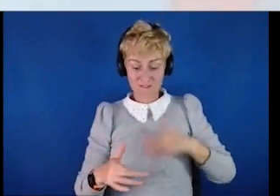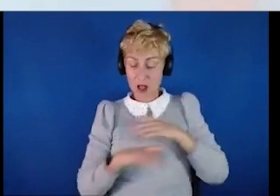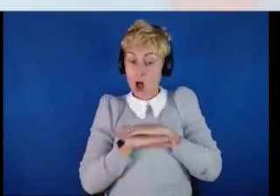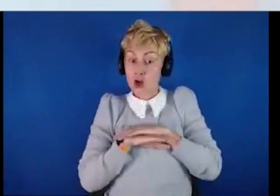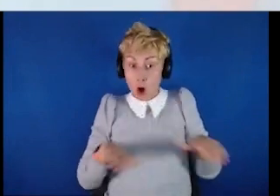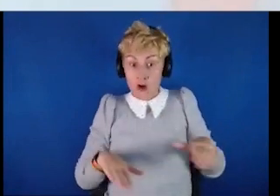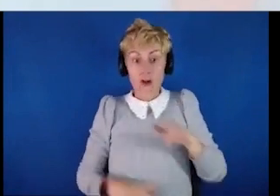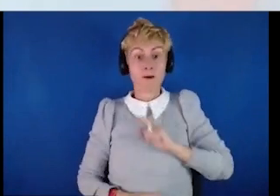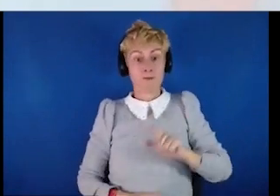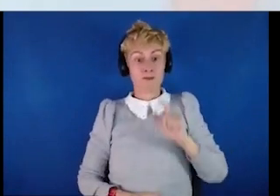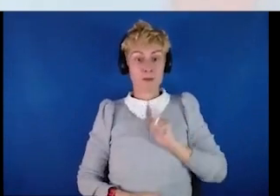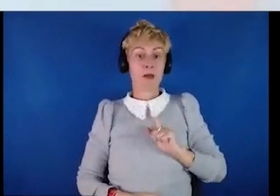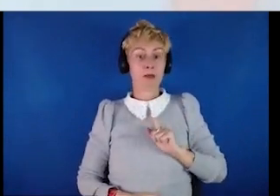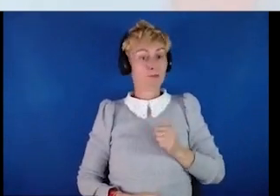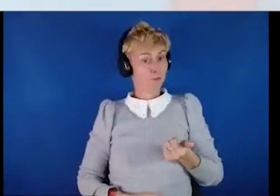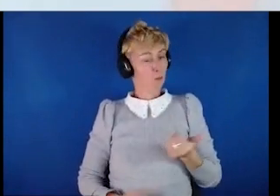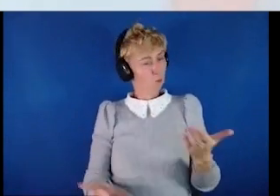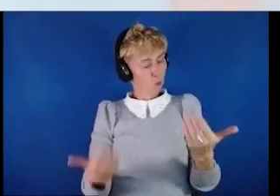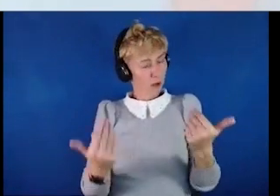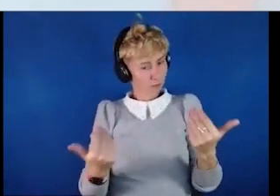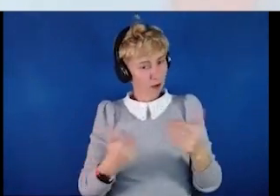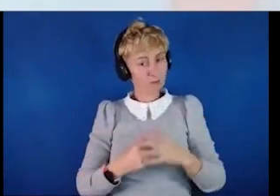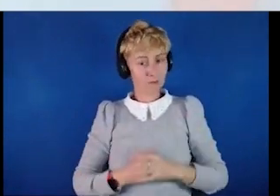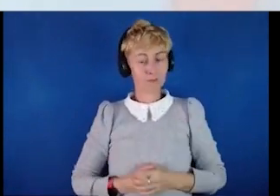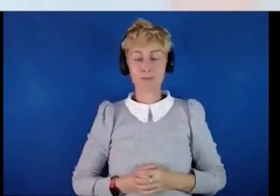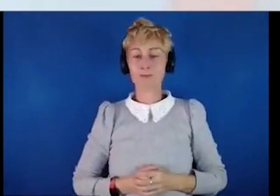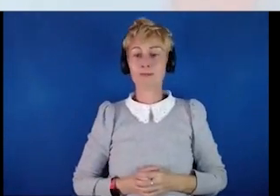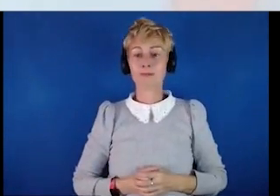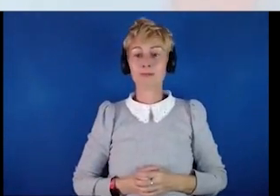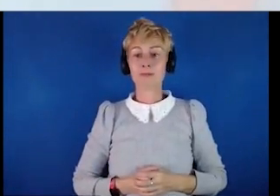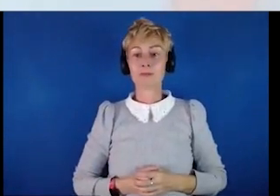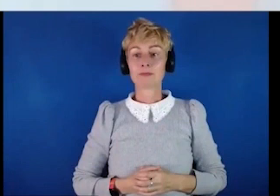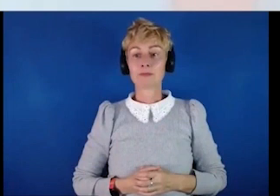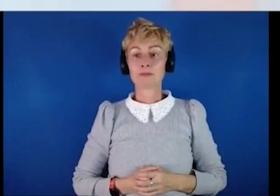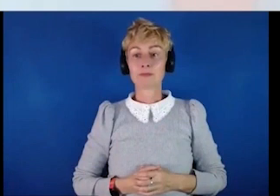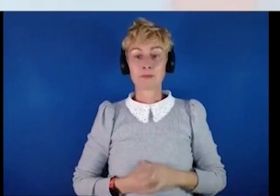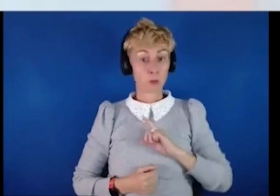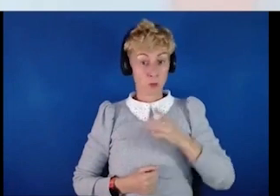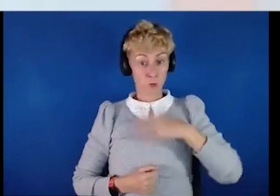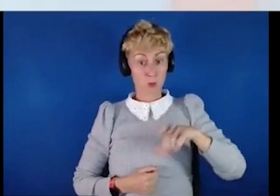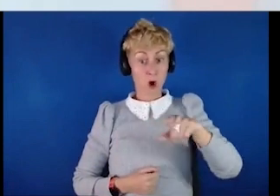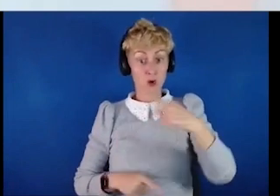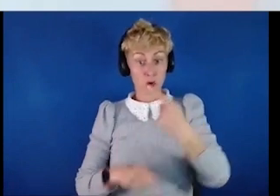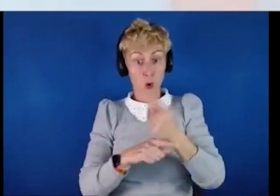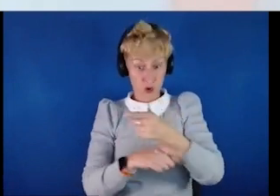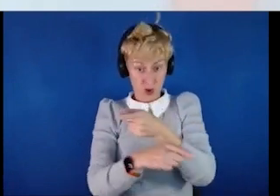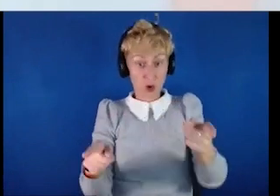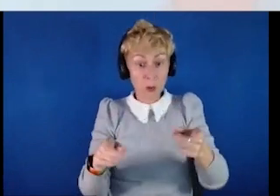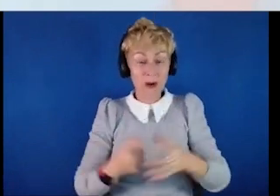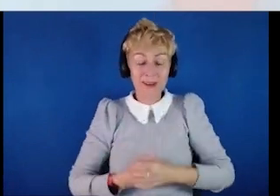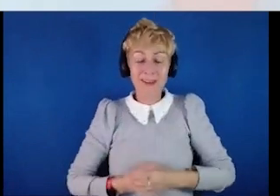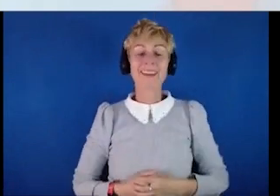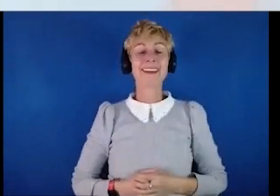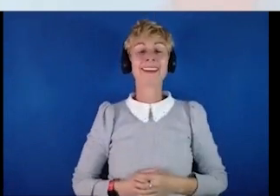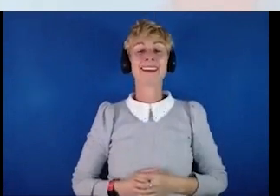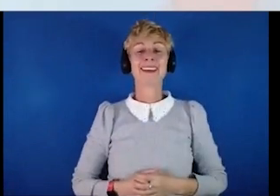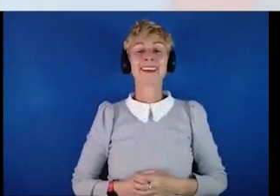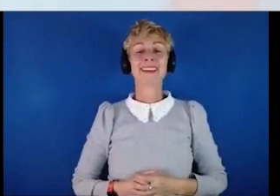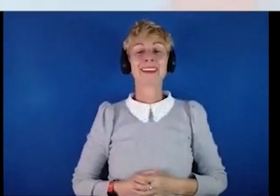uncomfortable and even neutral, because this is who we want to talk to bring